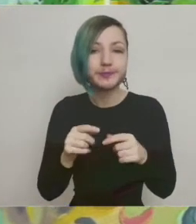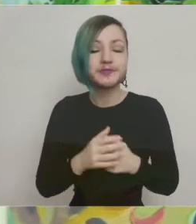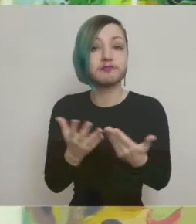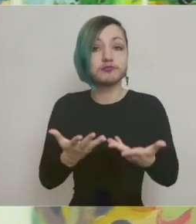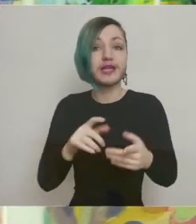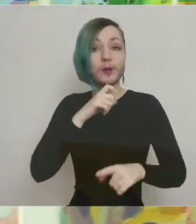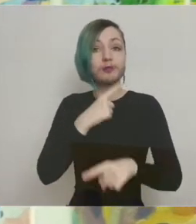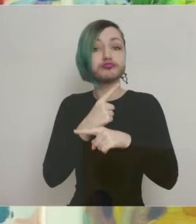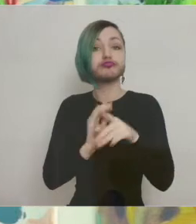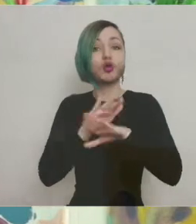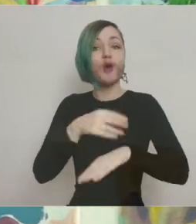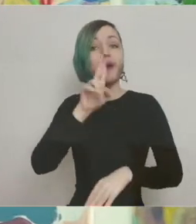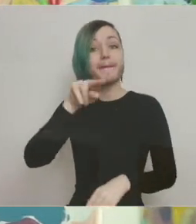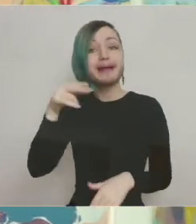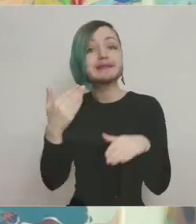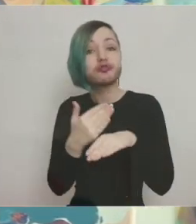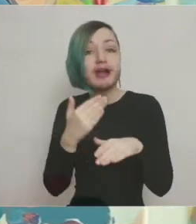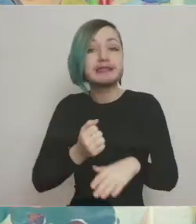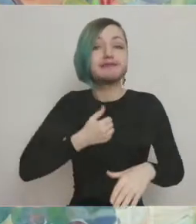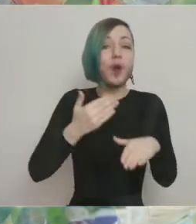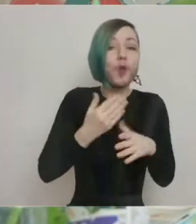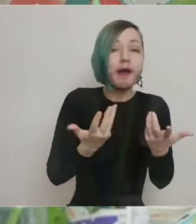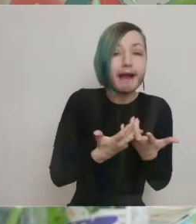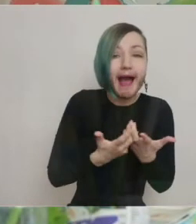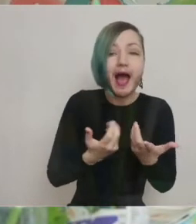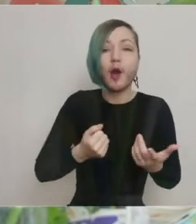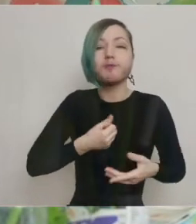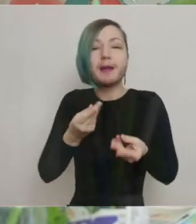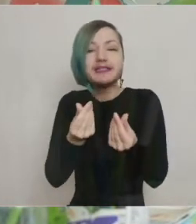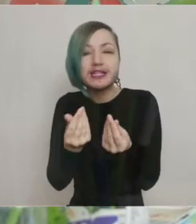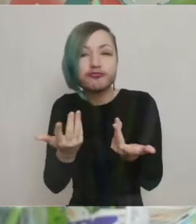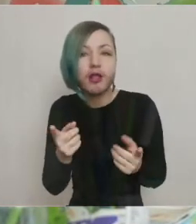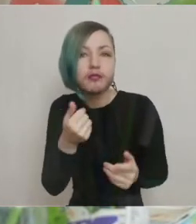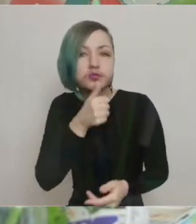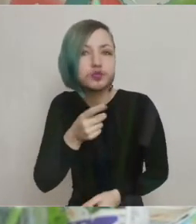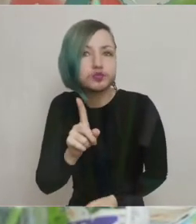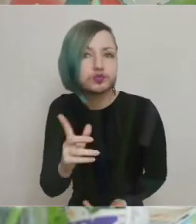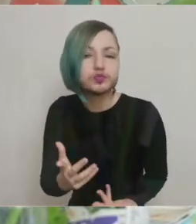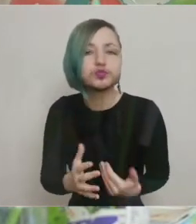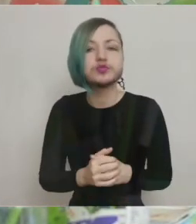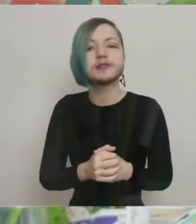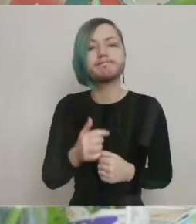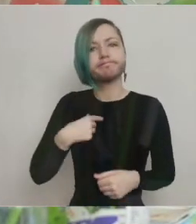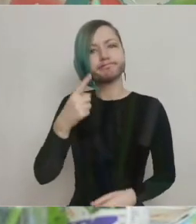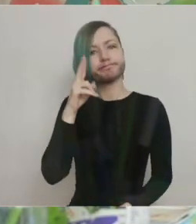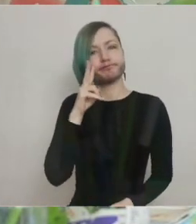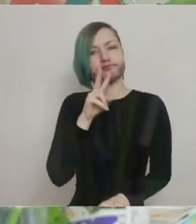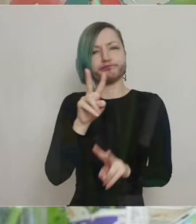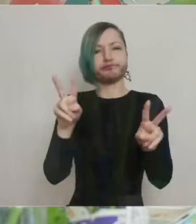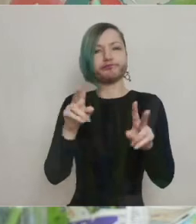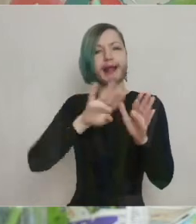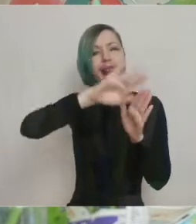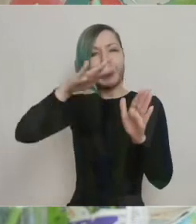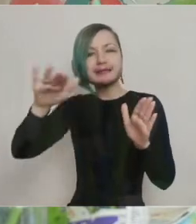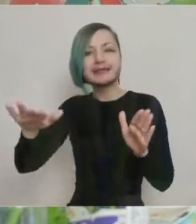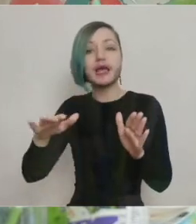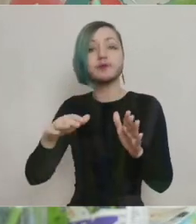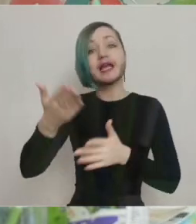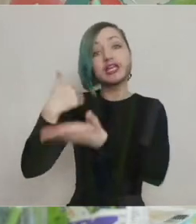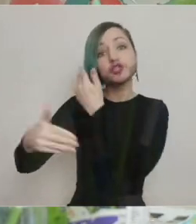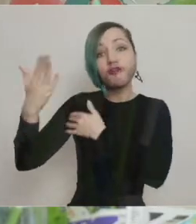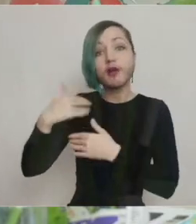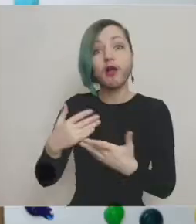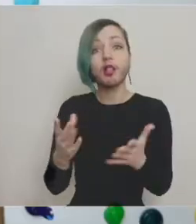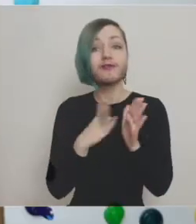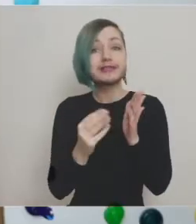about my painting practice, how I work, some of the materials I use. I look at a lot of landscapes. I look at both historical landscapes